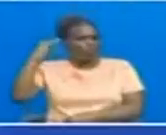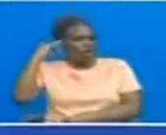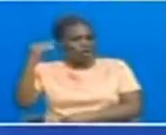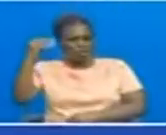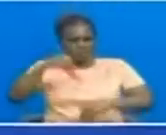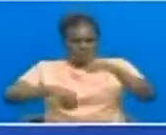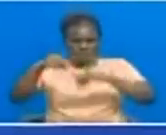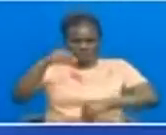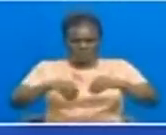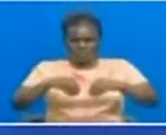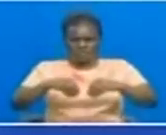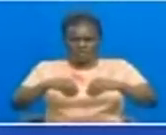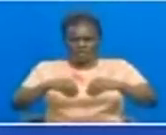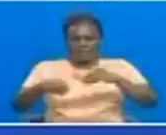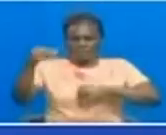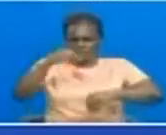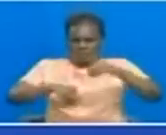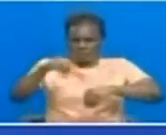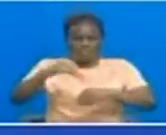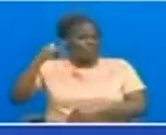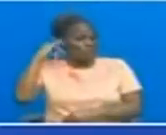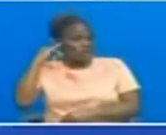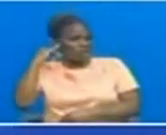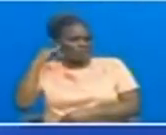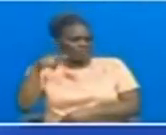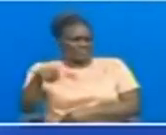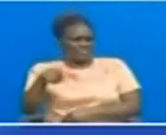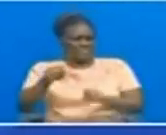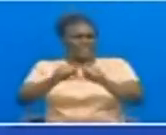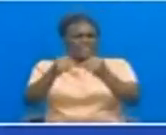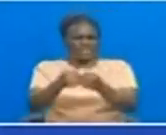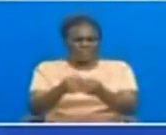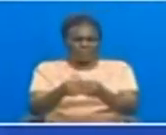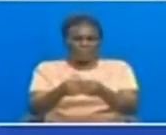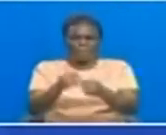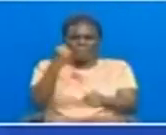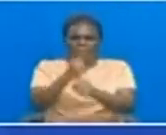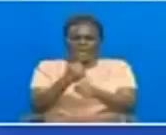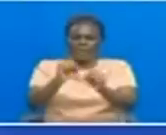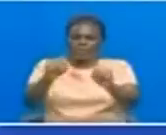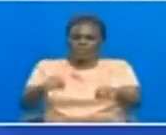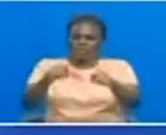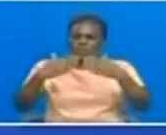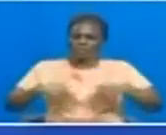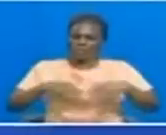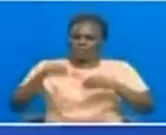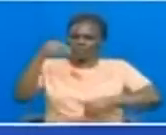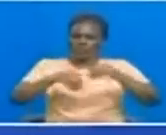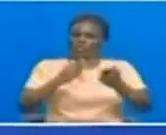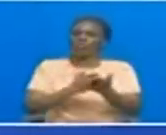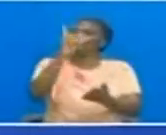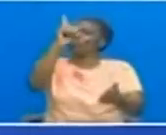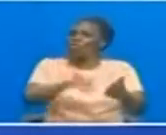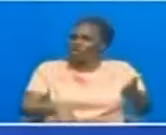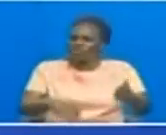system. The electro-mobile voting system is a system that enables voters to vote through the mobile